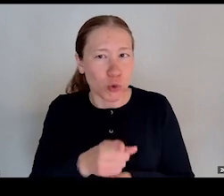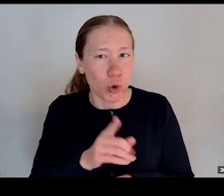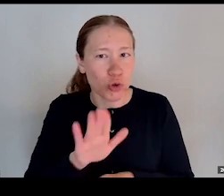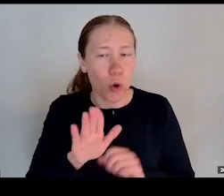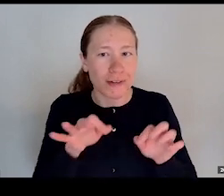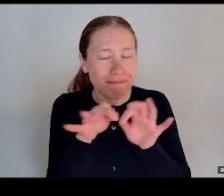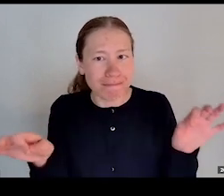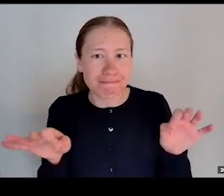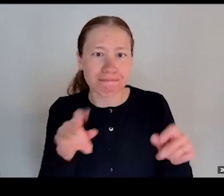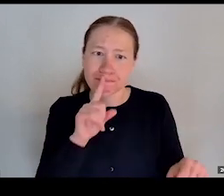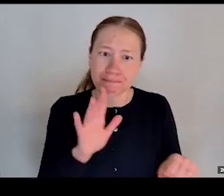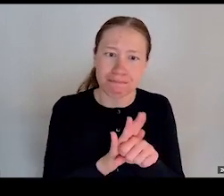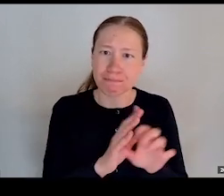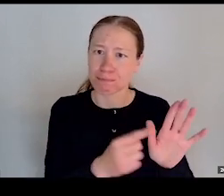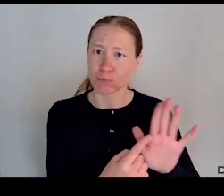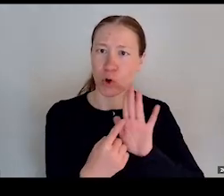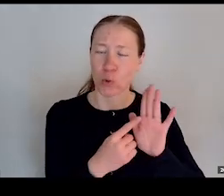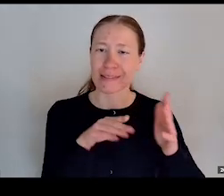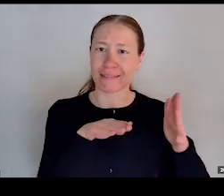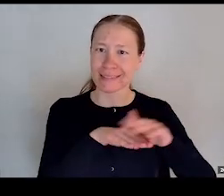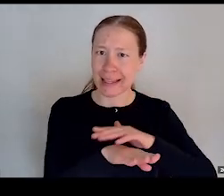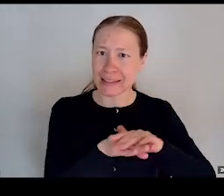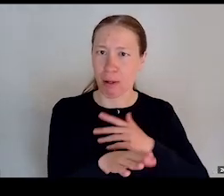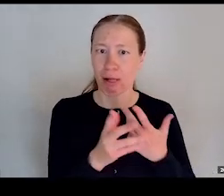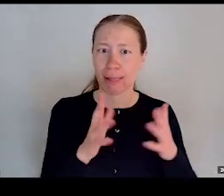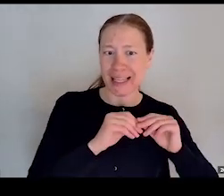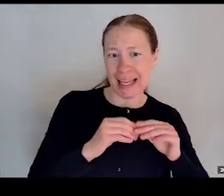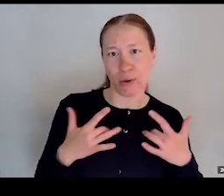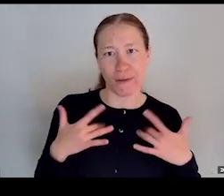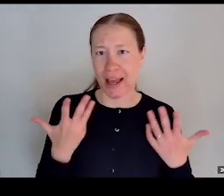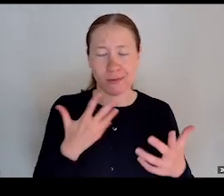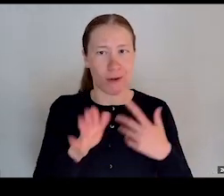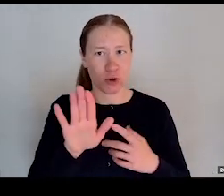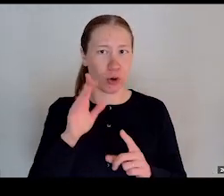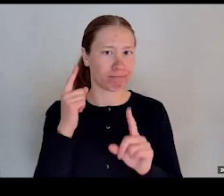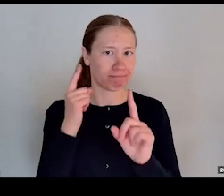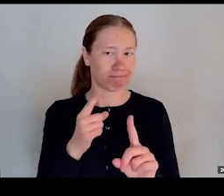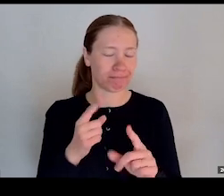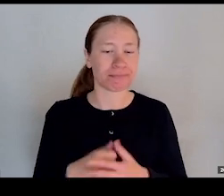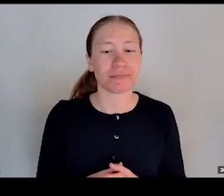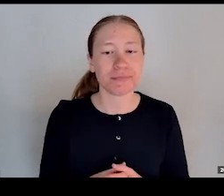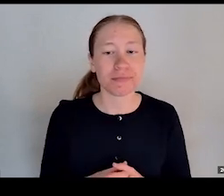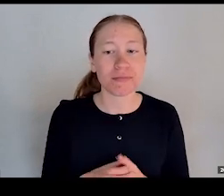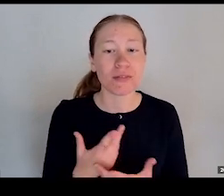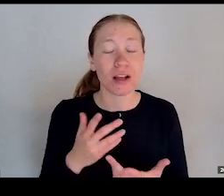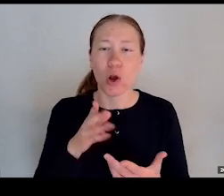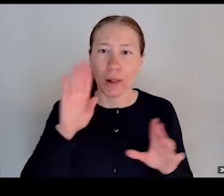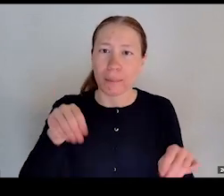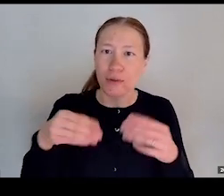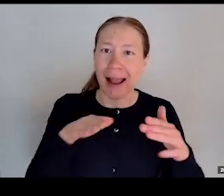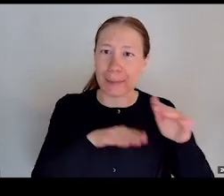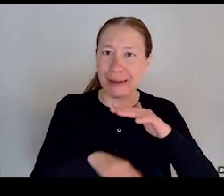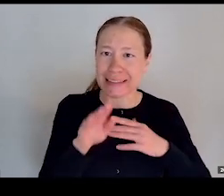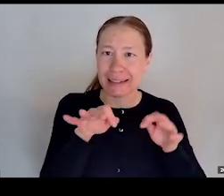commitment to creating an accessible meeting, event, whatever it may be, that it provides basic details about the event format